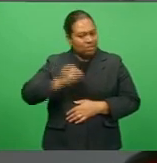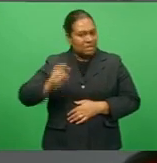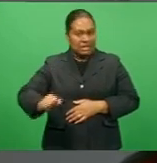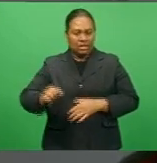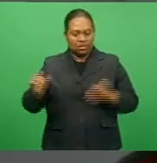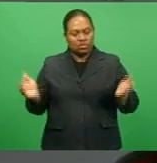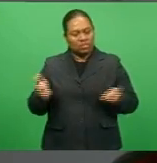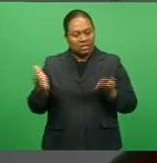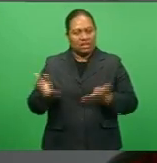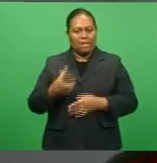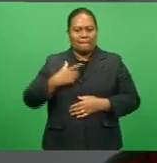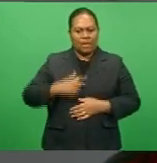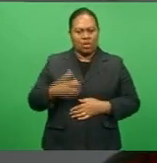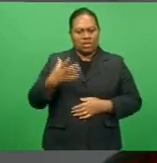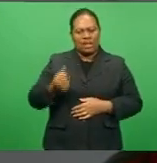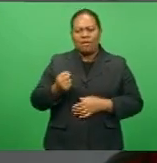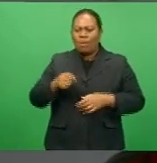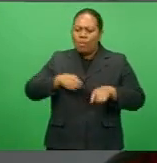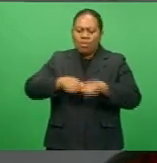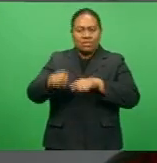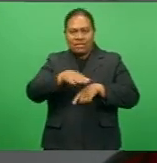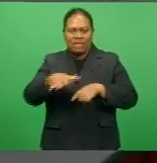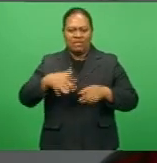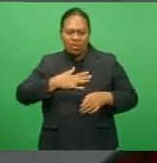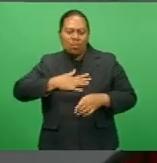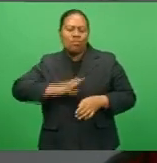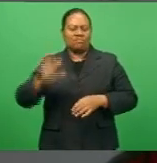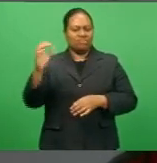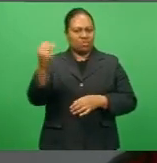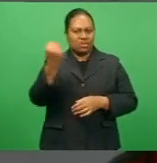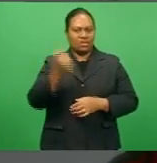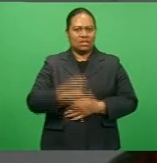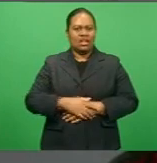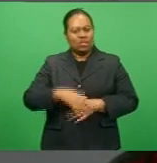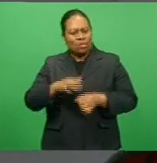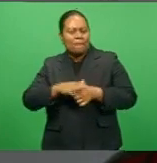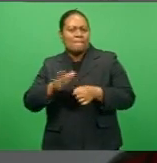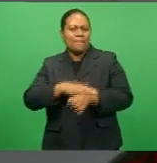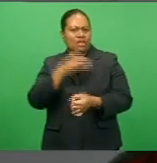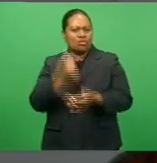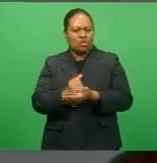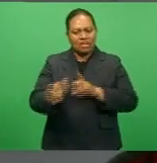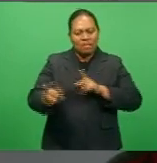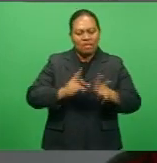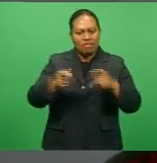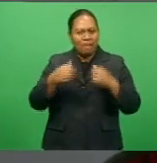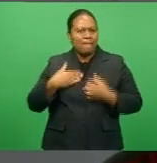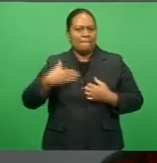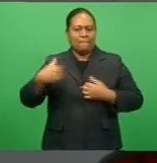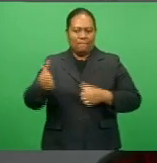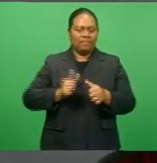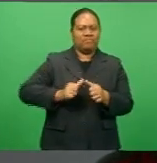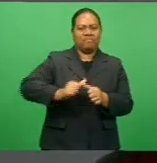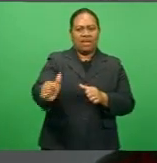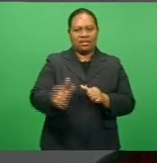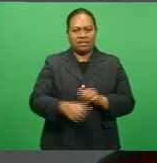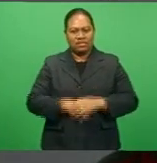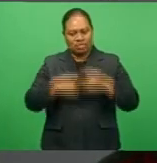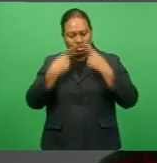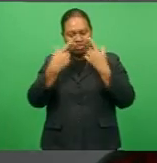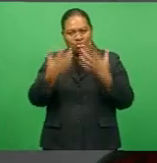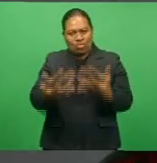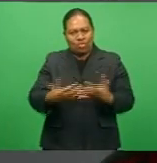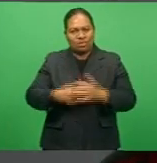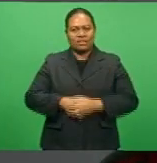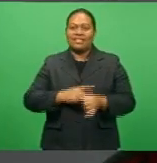there are teams that are fighting for survival, and there are teams that want to make sure they perform the best for their fans in the